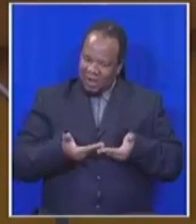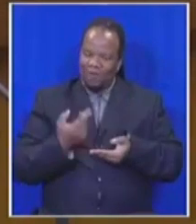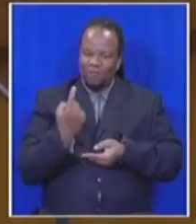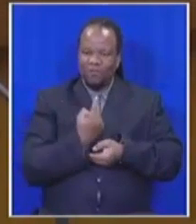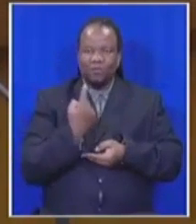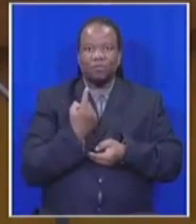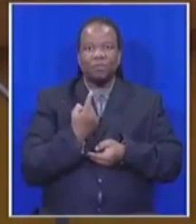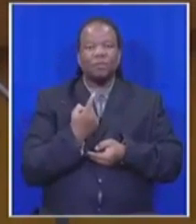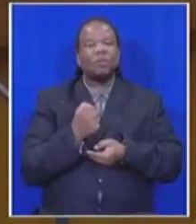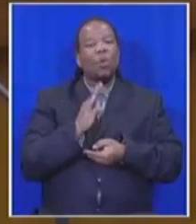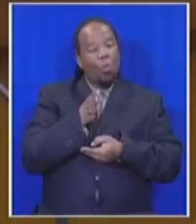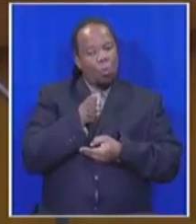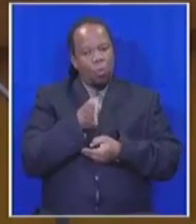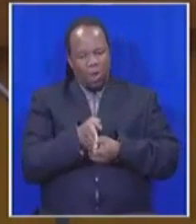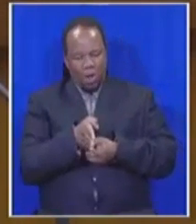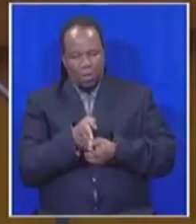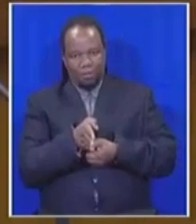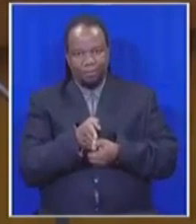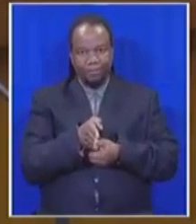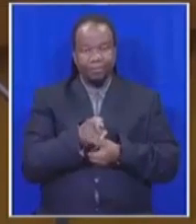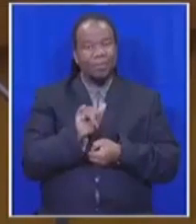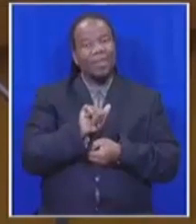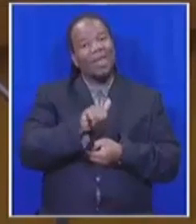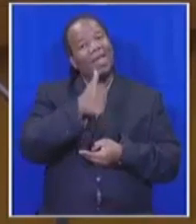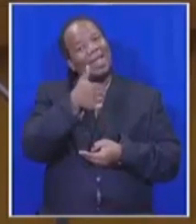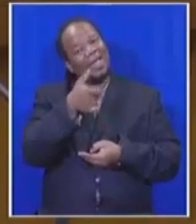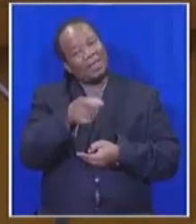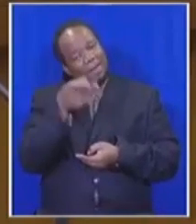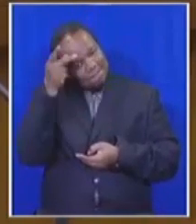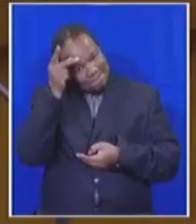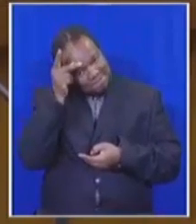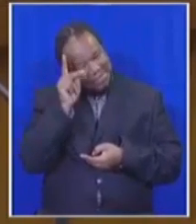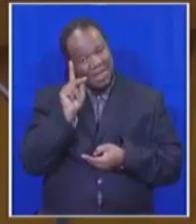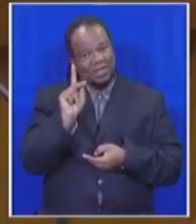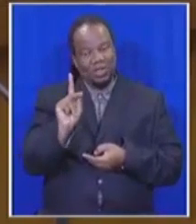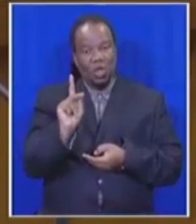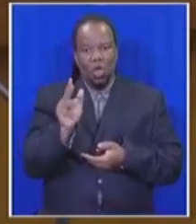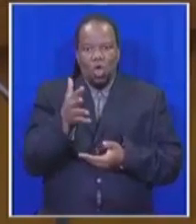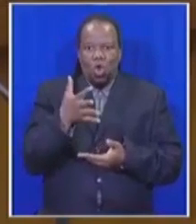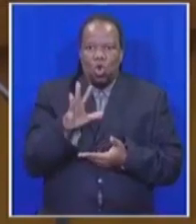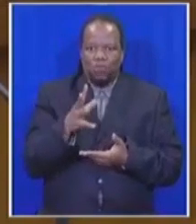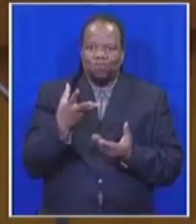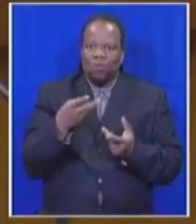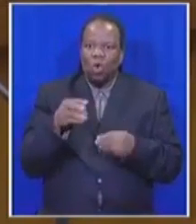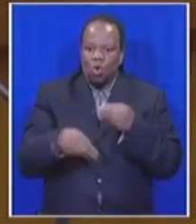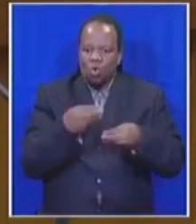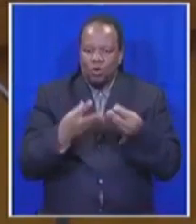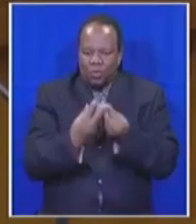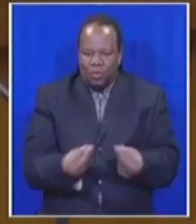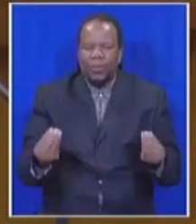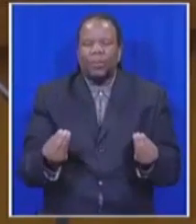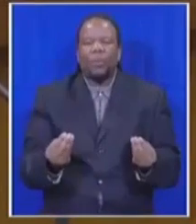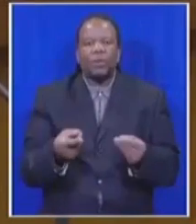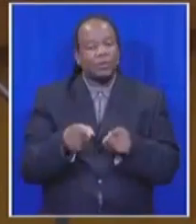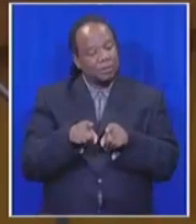deal decisively with any perceptions of us being soft on corruption, whilst at the same